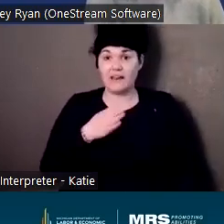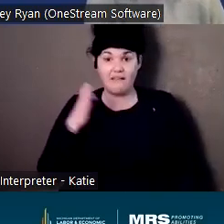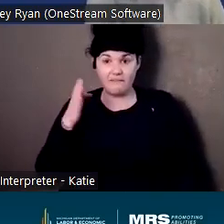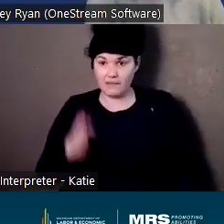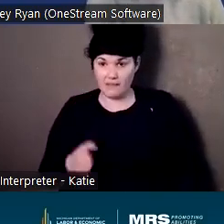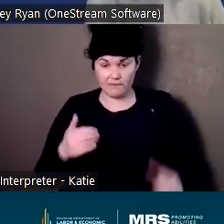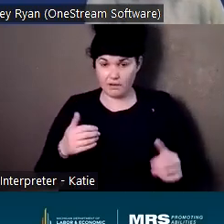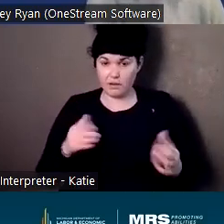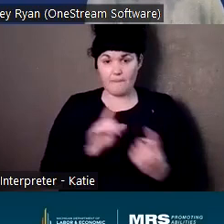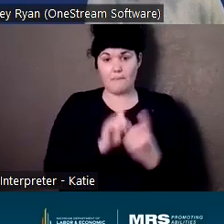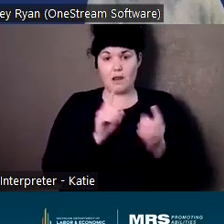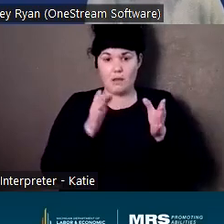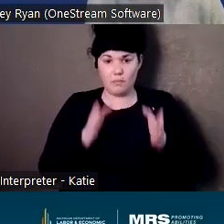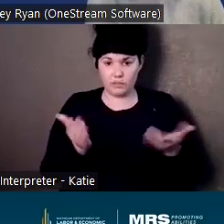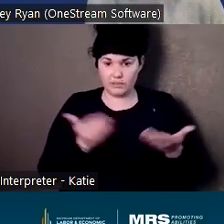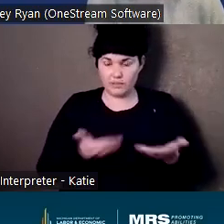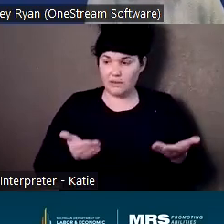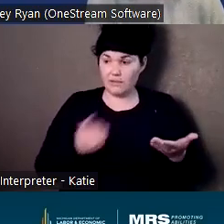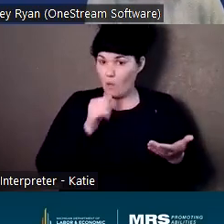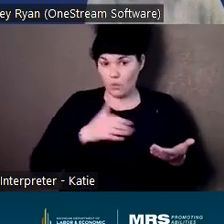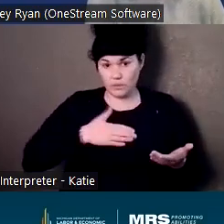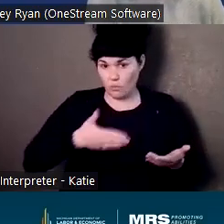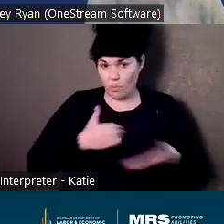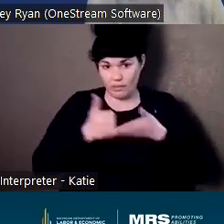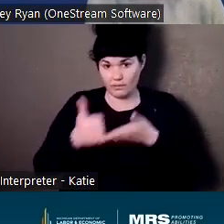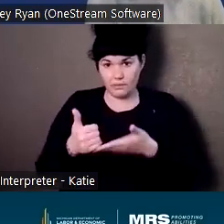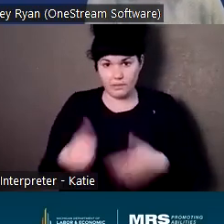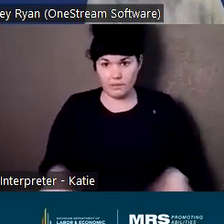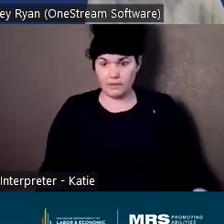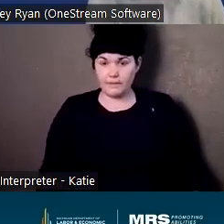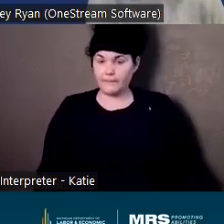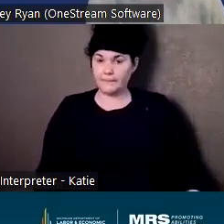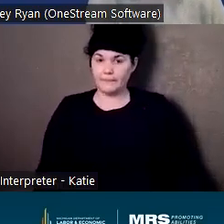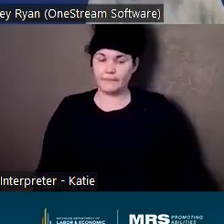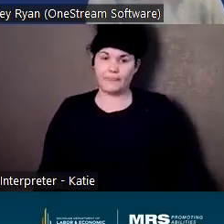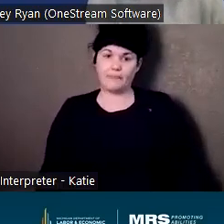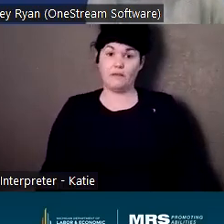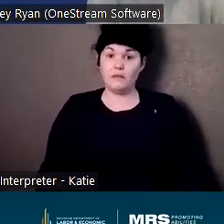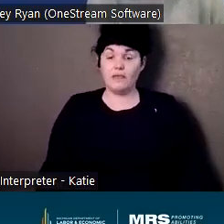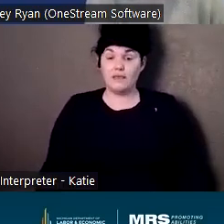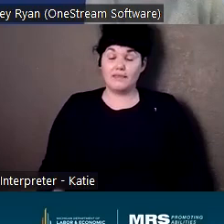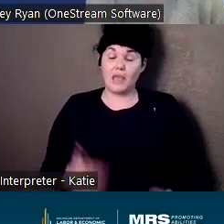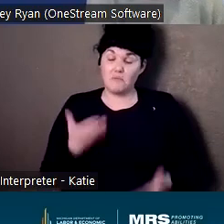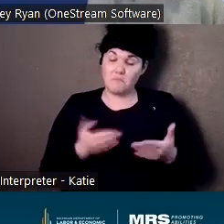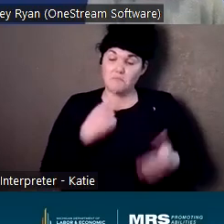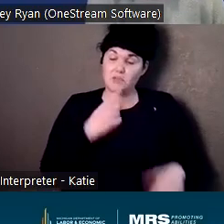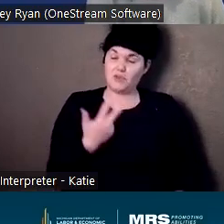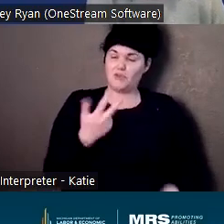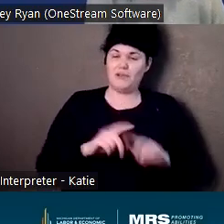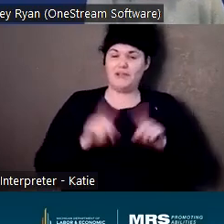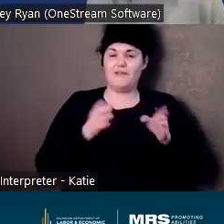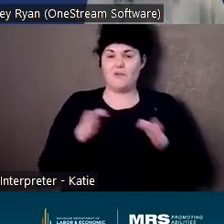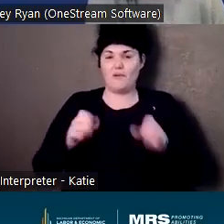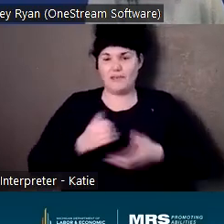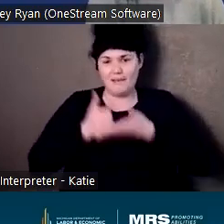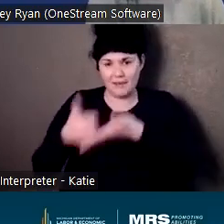here that wouldn't be willing to do that, or would probably give you 3 different ways that you could do it on top of that. So